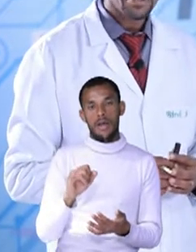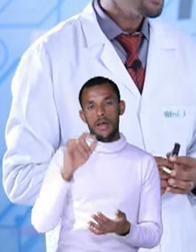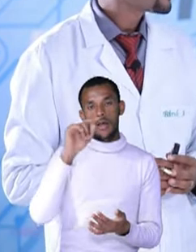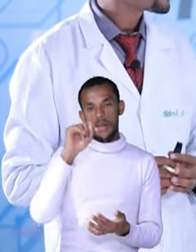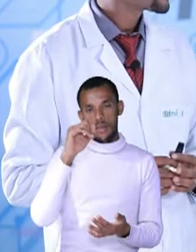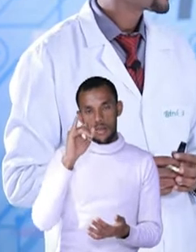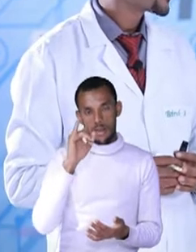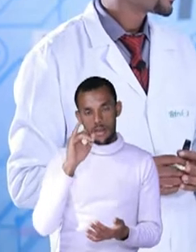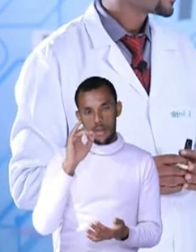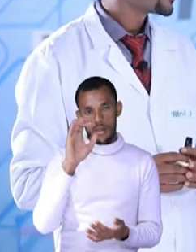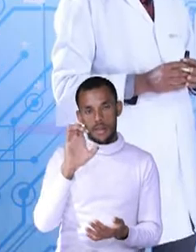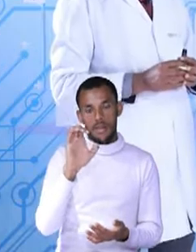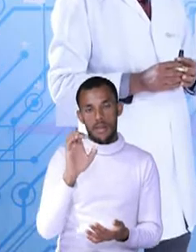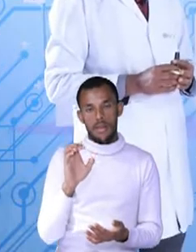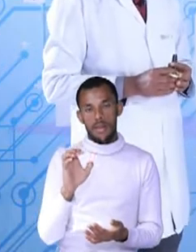tellurium,